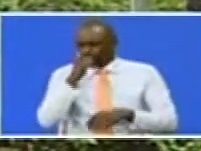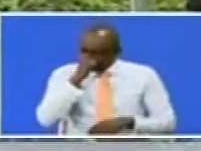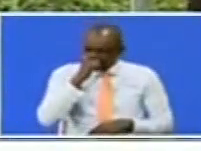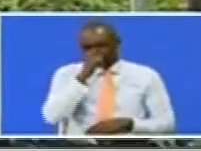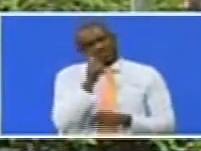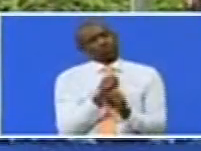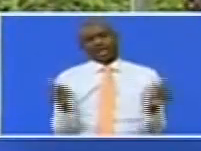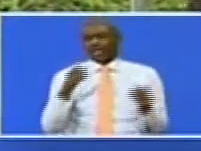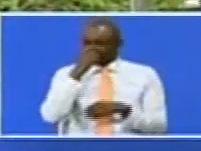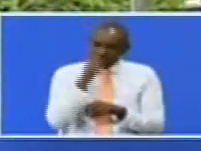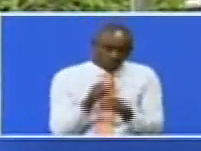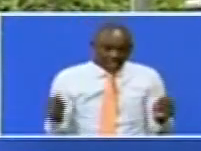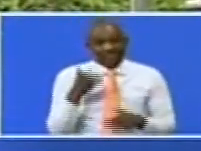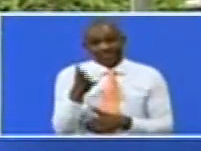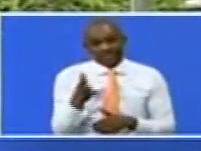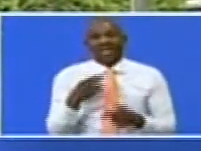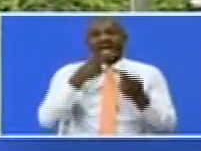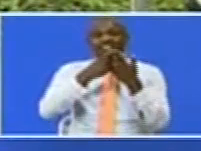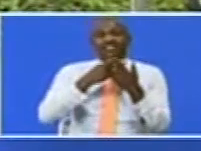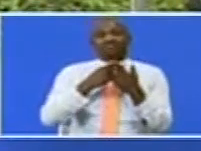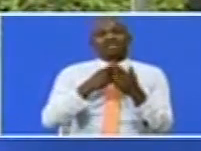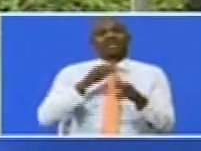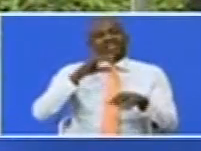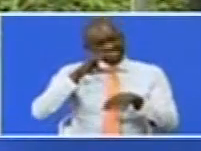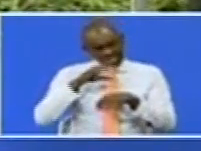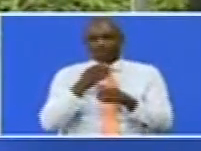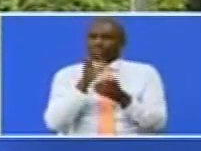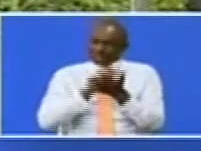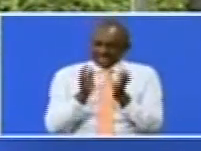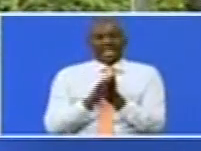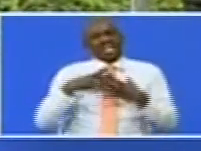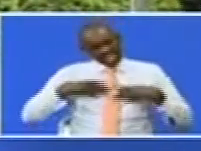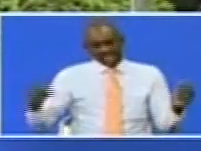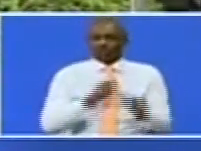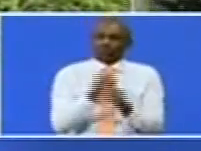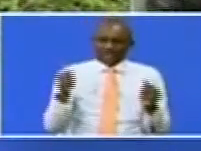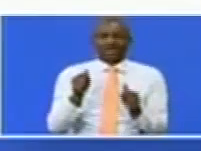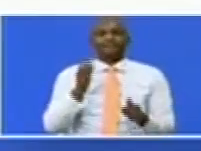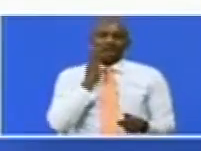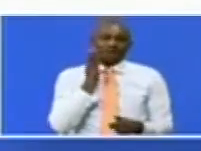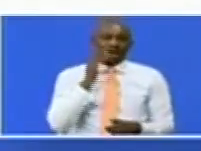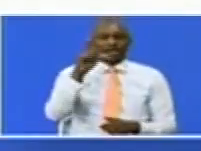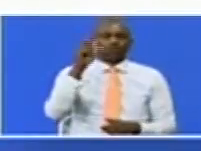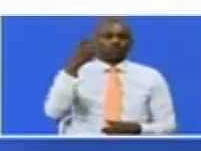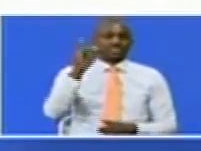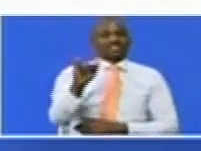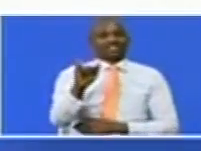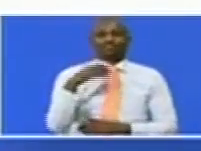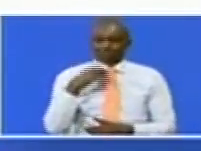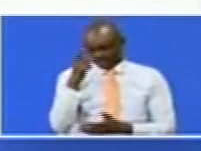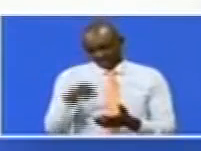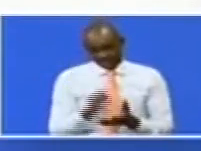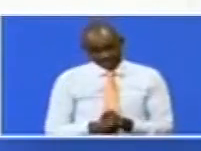the former First Lady with the hashtag #GetWellMamaLucy trending for the better part of the day. The outpour of well